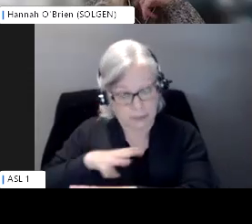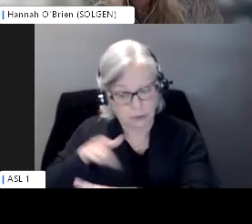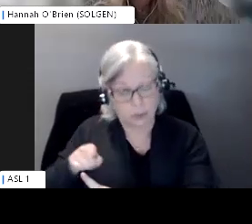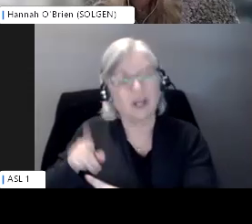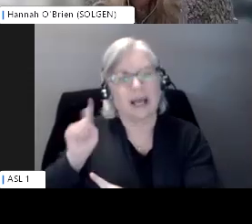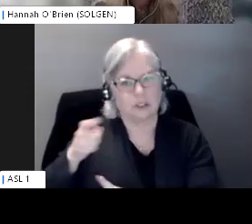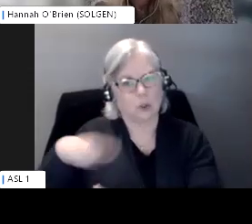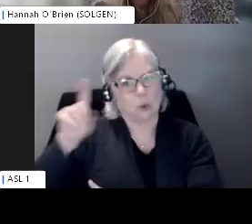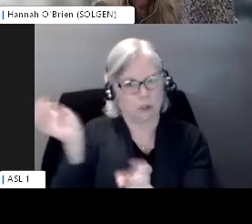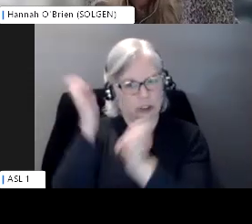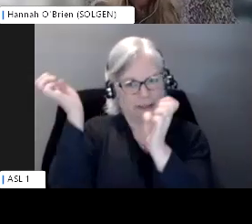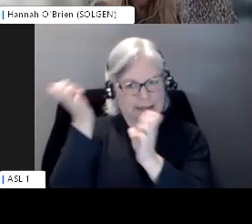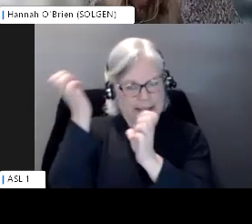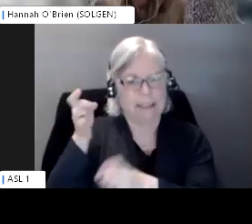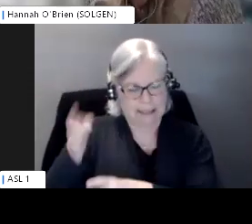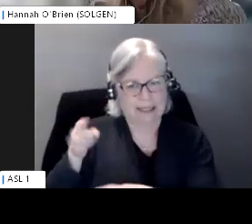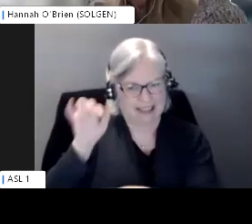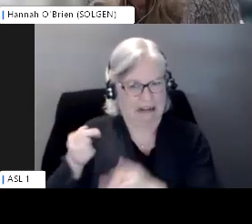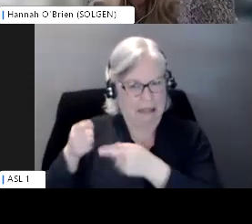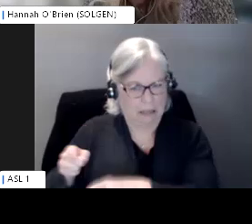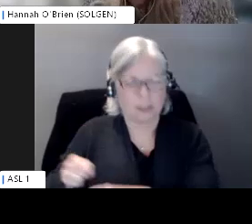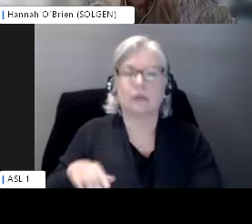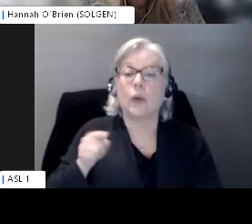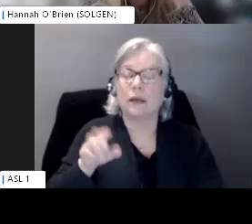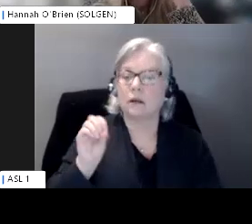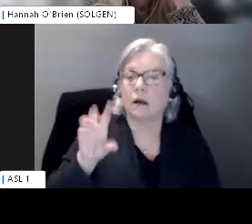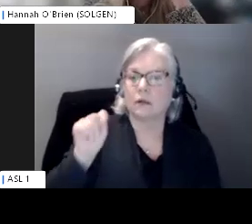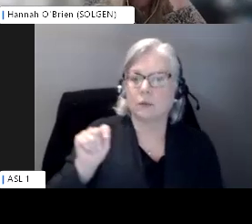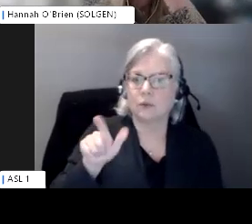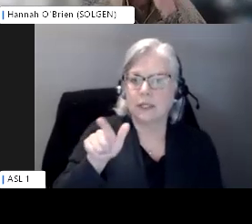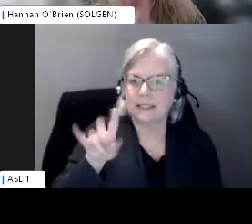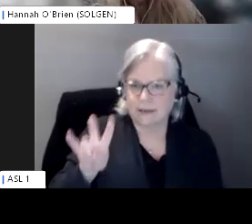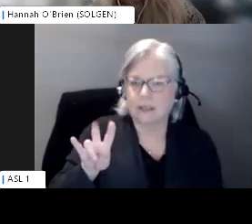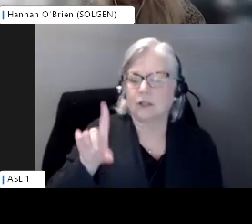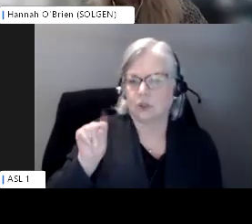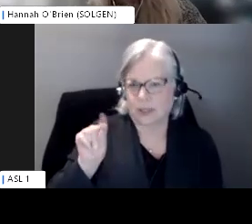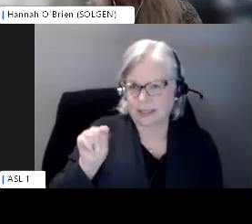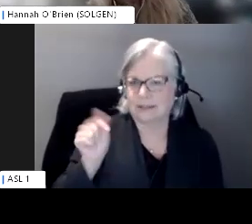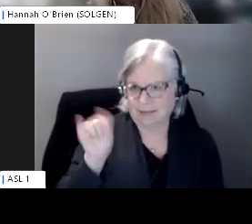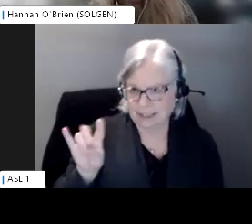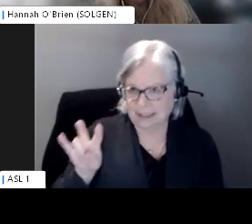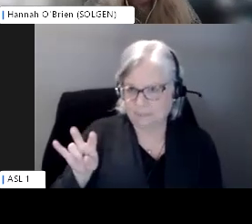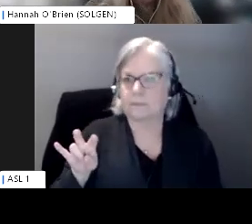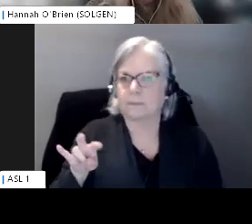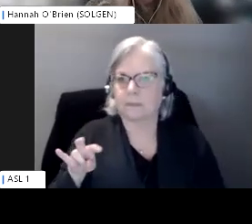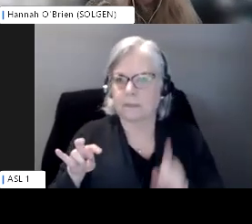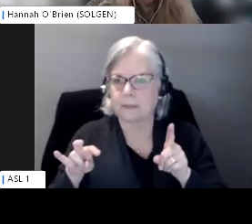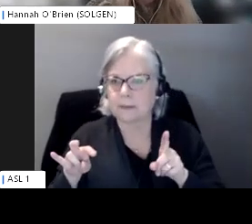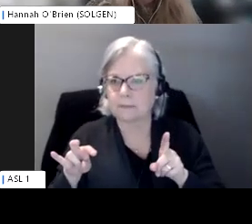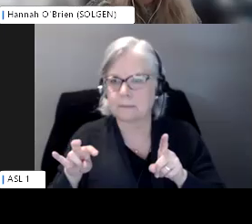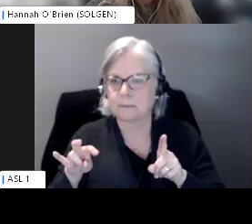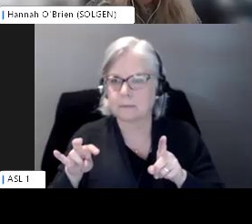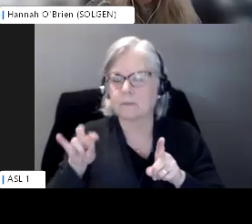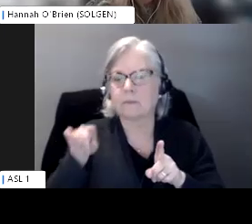the day of the incident, and that was October 27th, 2017. Unbeknownst to anyone, Mr. Ryan